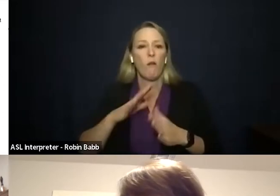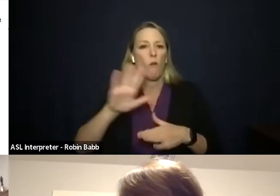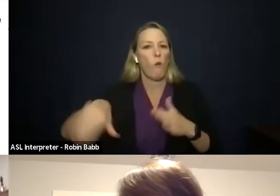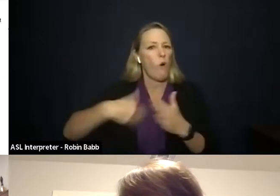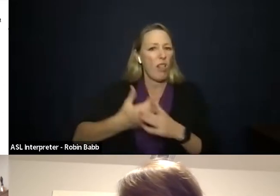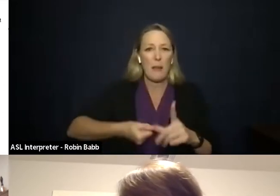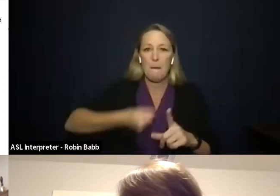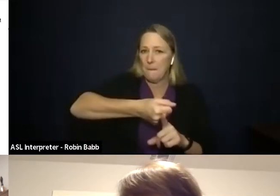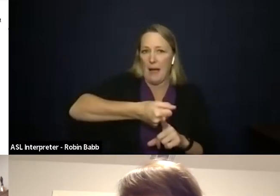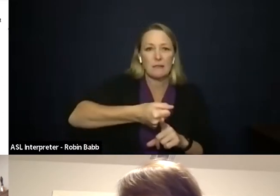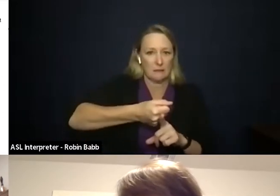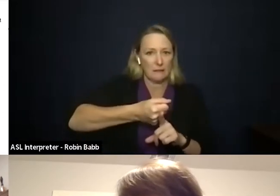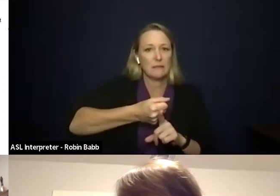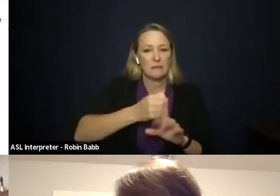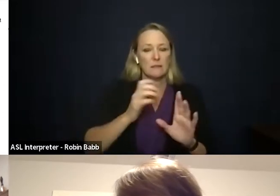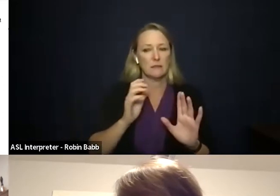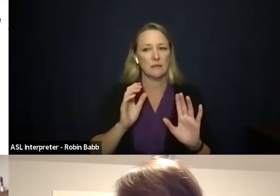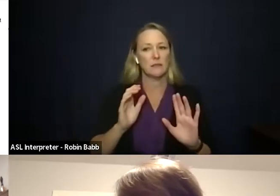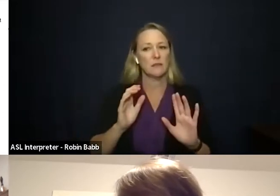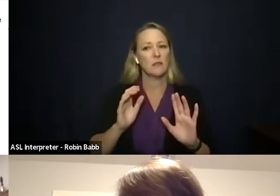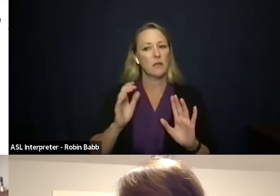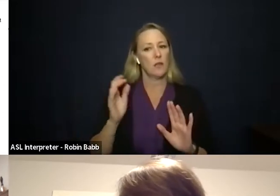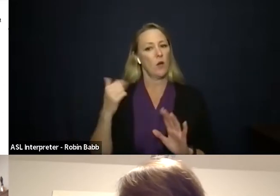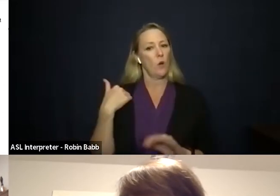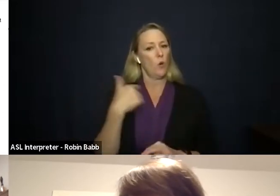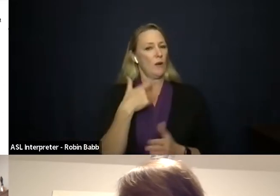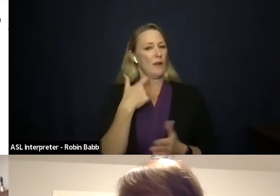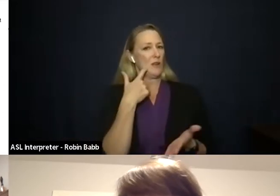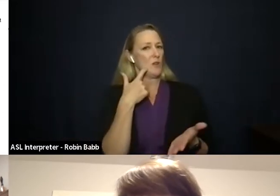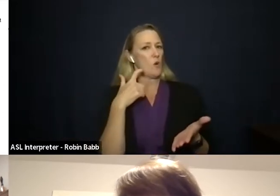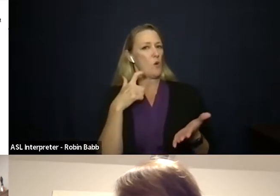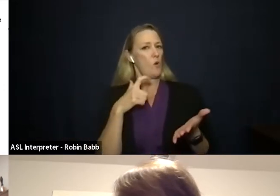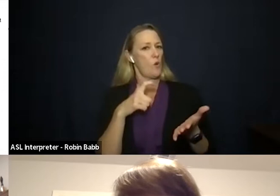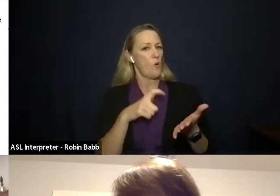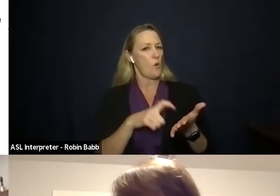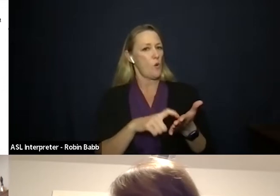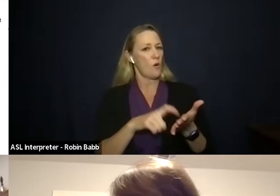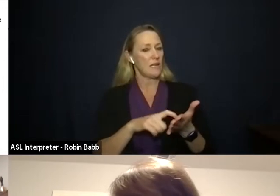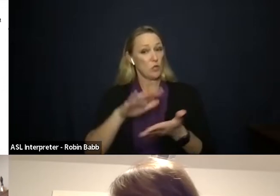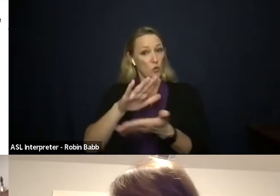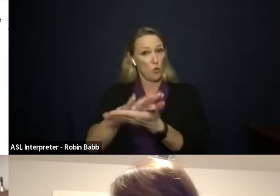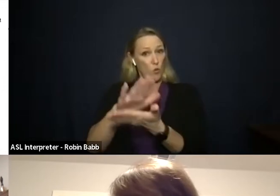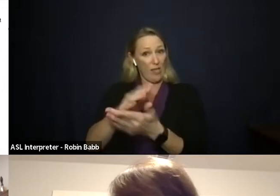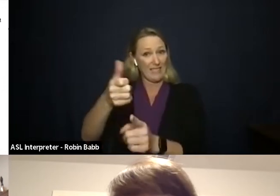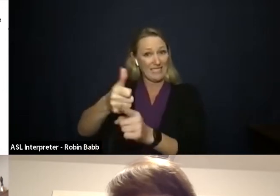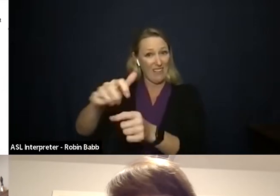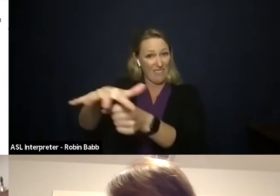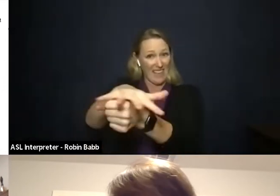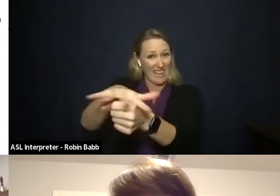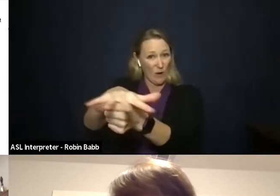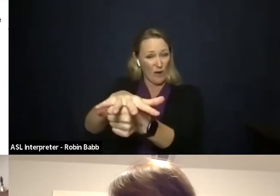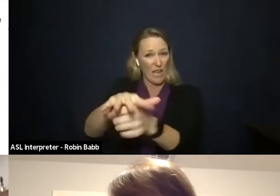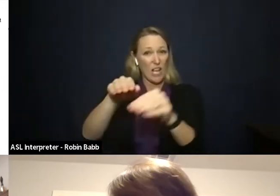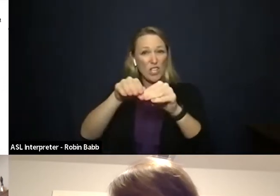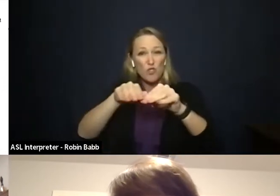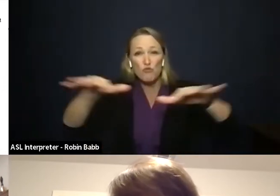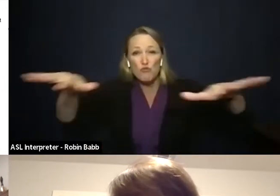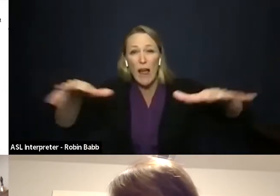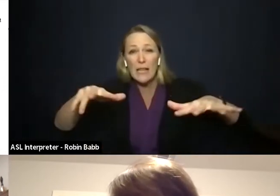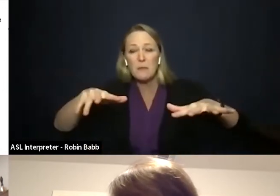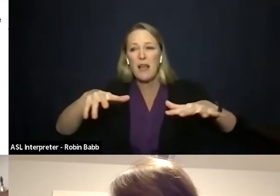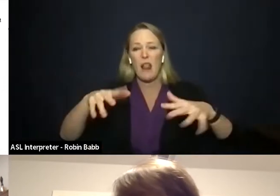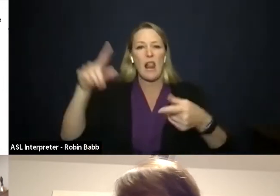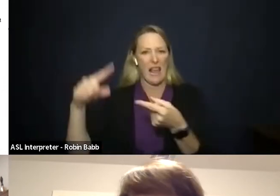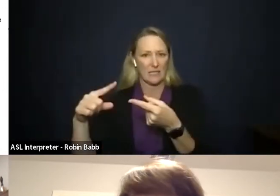even though we are finding less transmission at school school continues to be a very safe